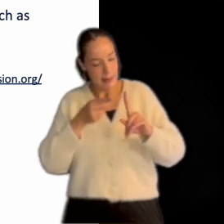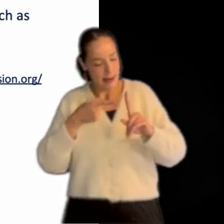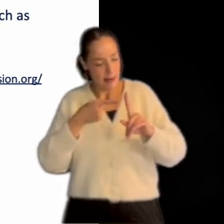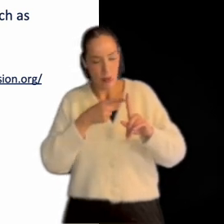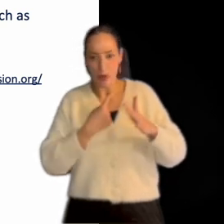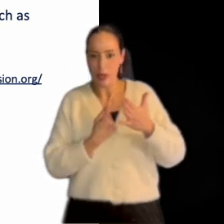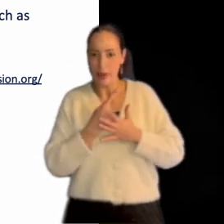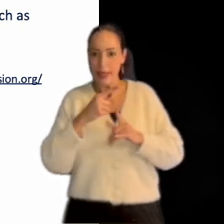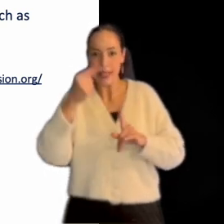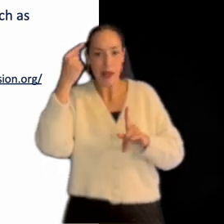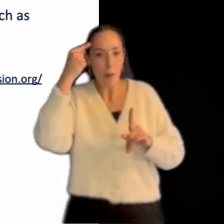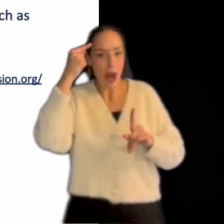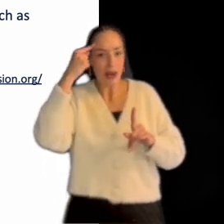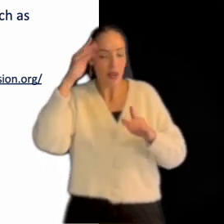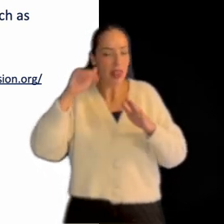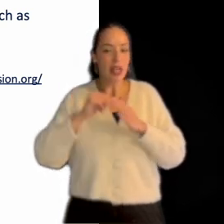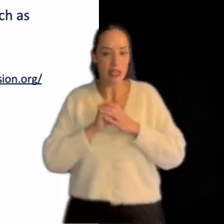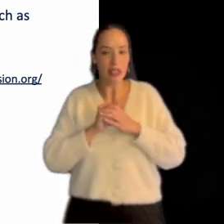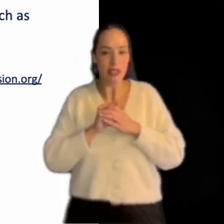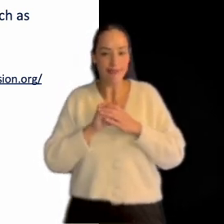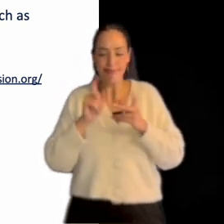is painful" or "this is stressful."